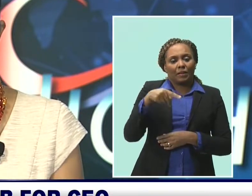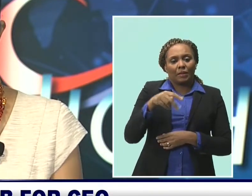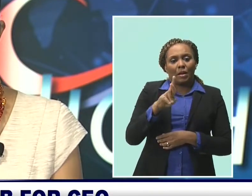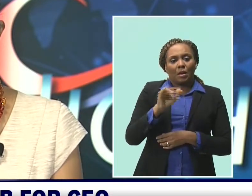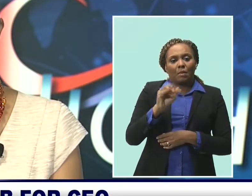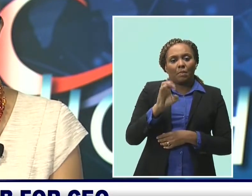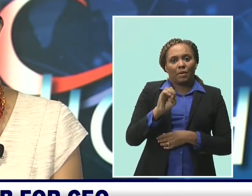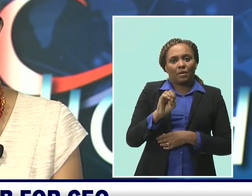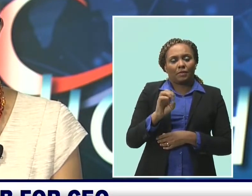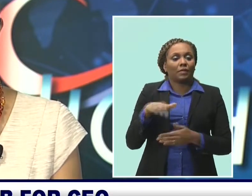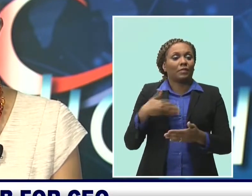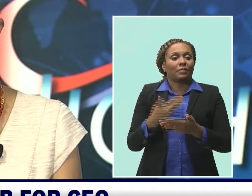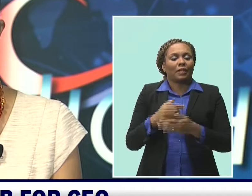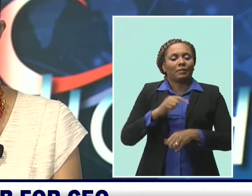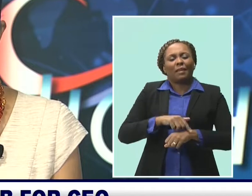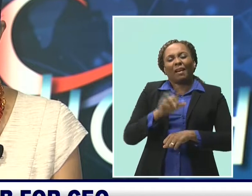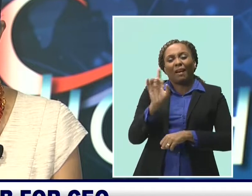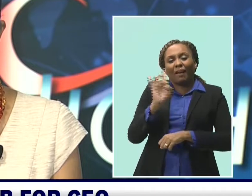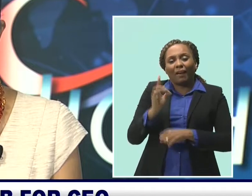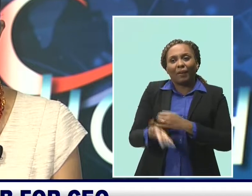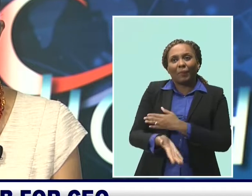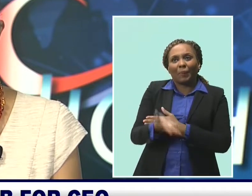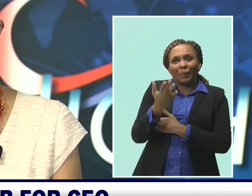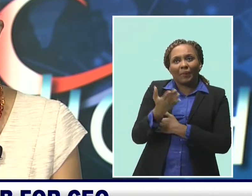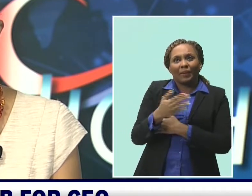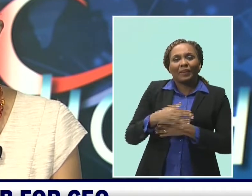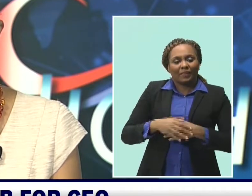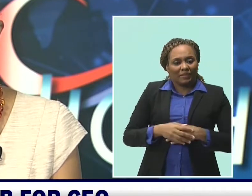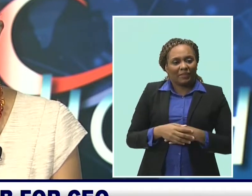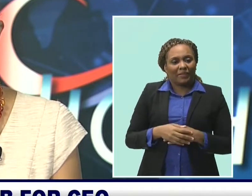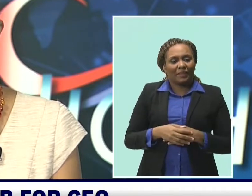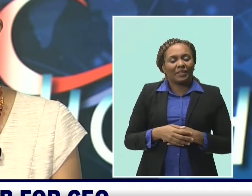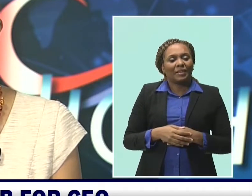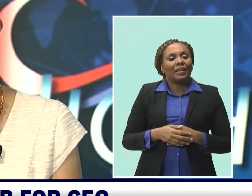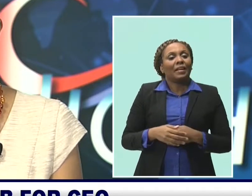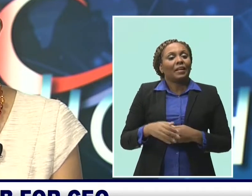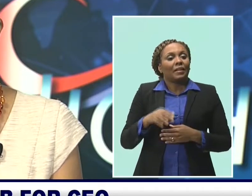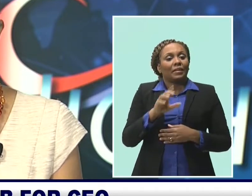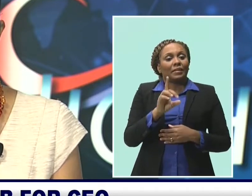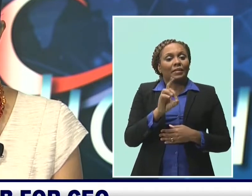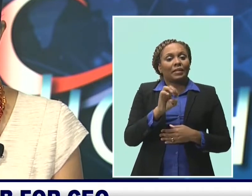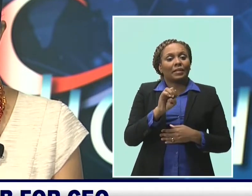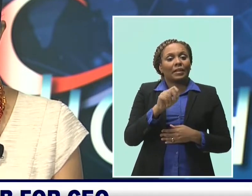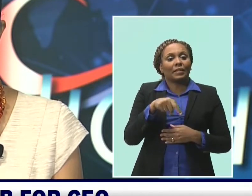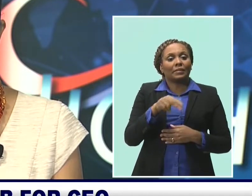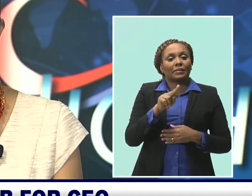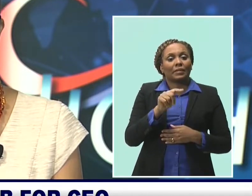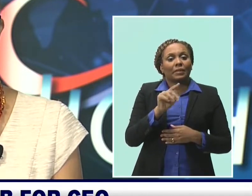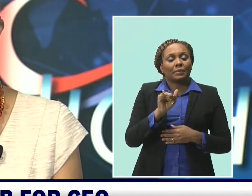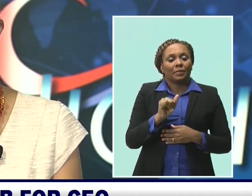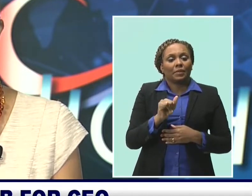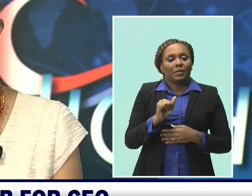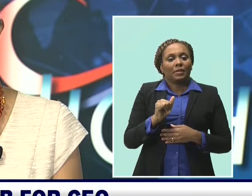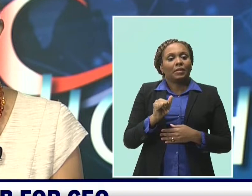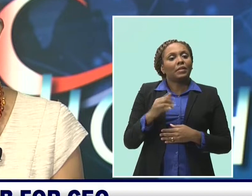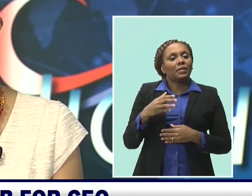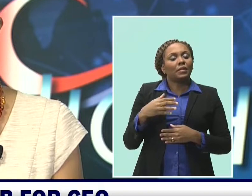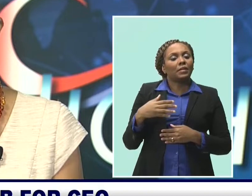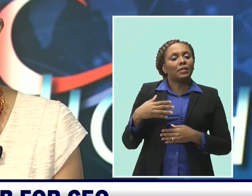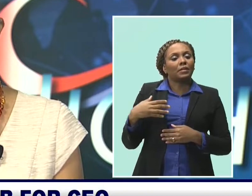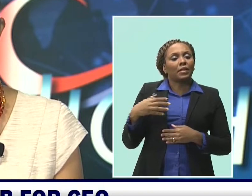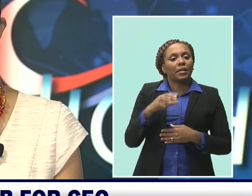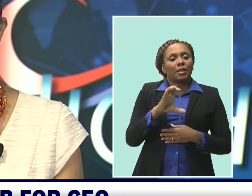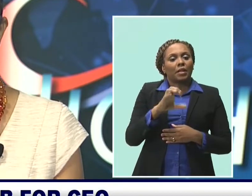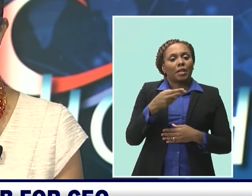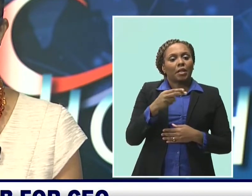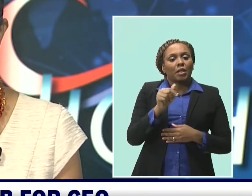this morning to a warm welcome from CBC's Acting Deputy Board Chair, Peter Boyce, and the corporation's senior management team. Rianne